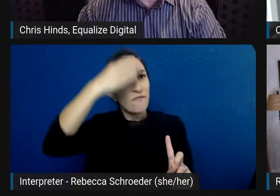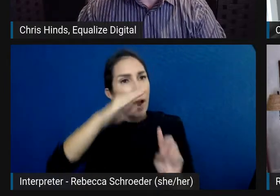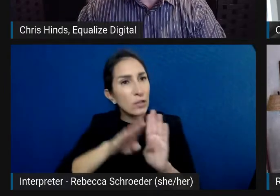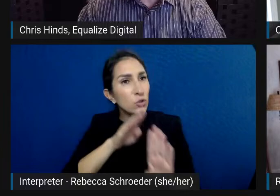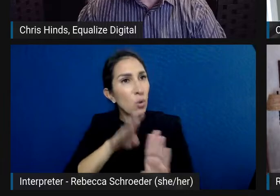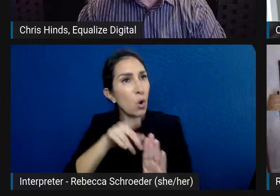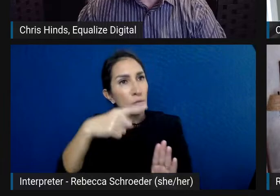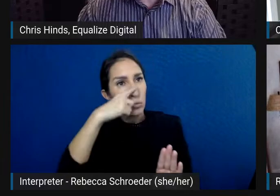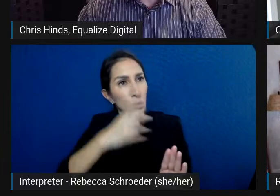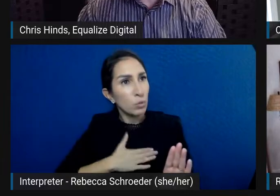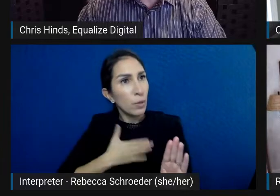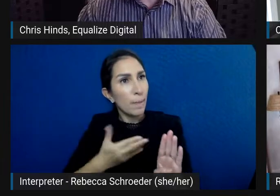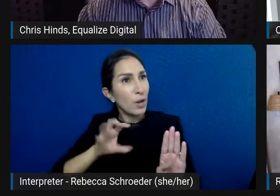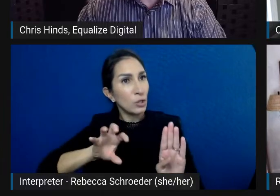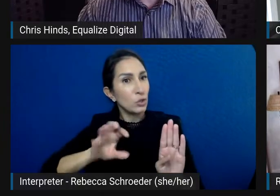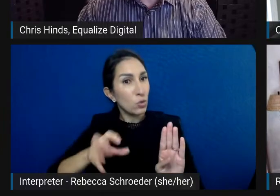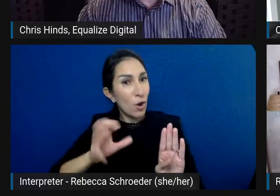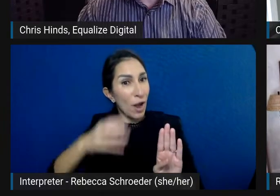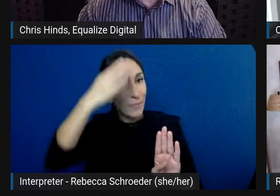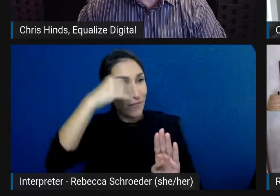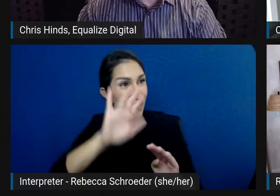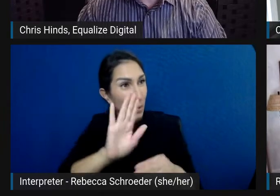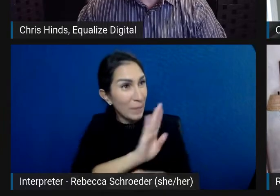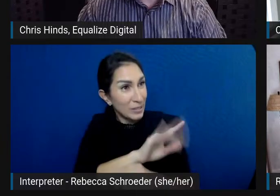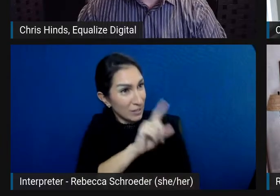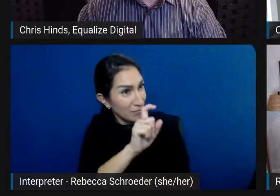business? Yeah.